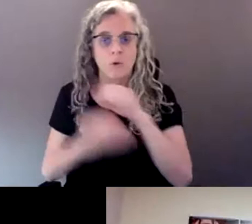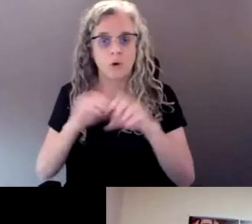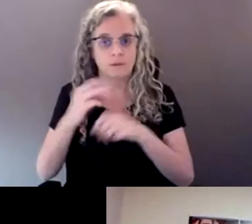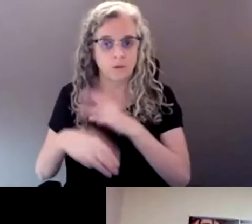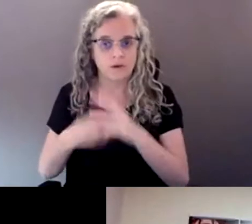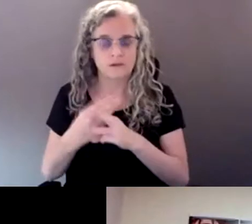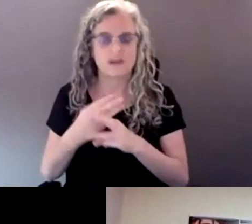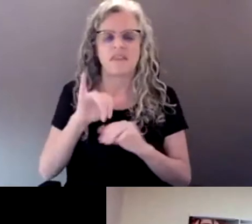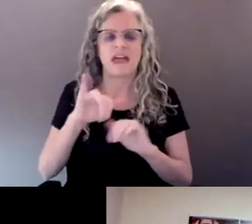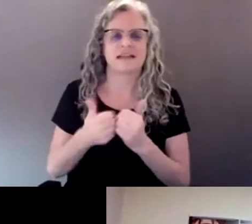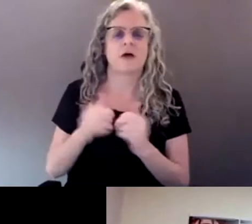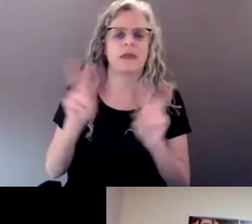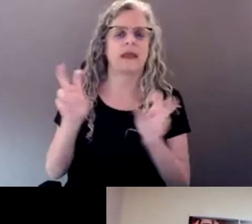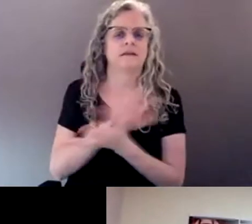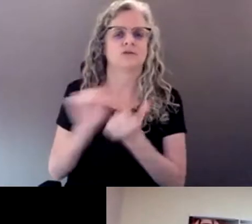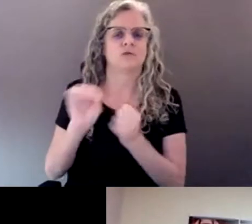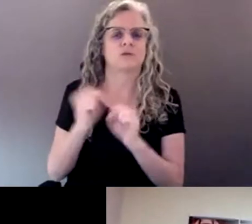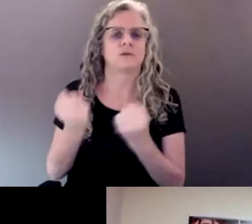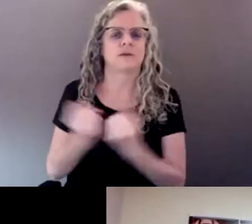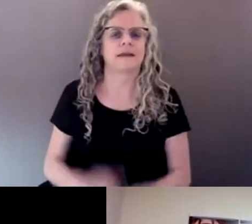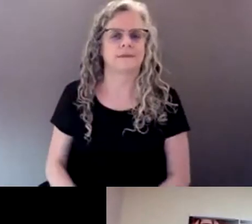destroying society. At the same time,